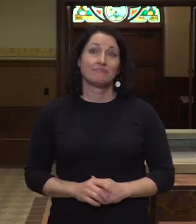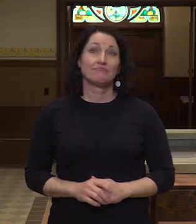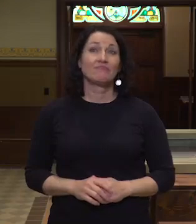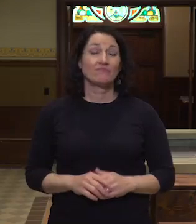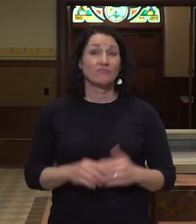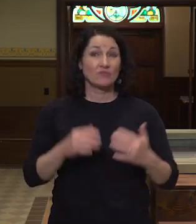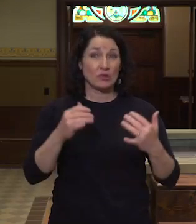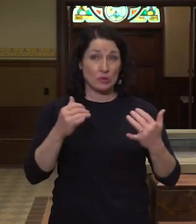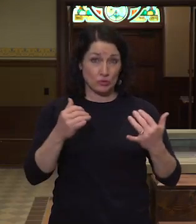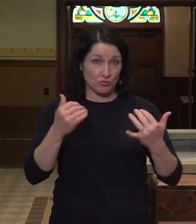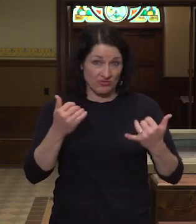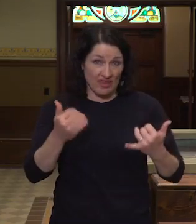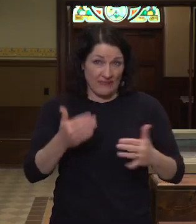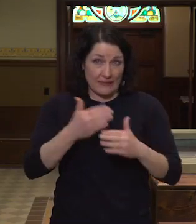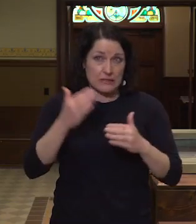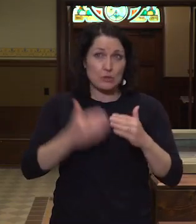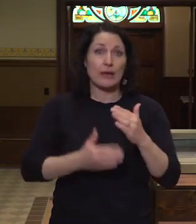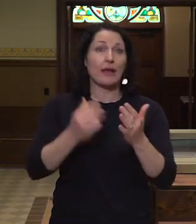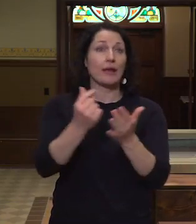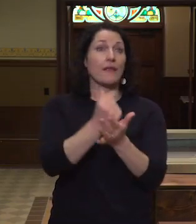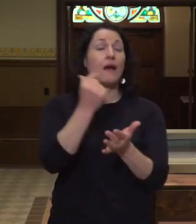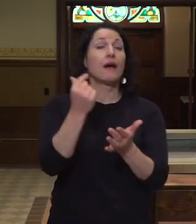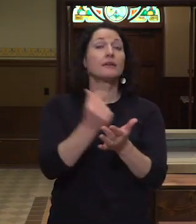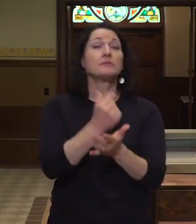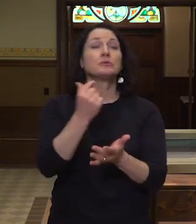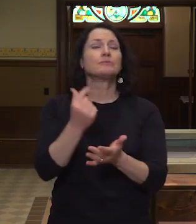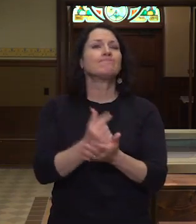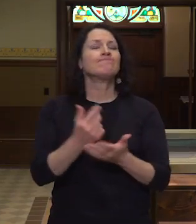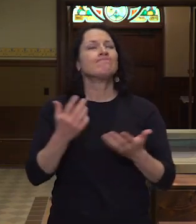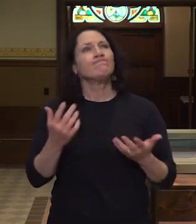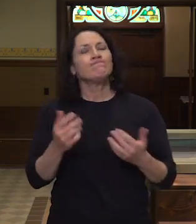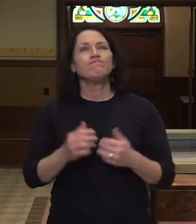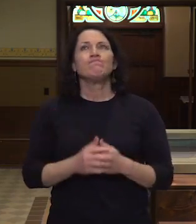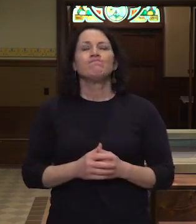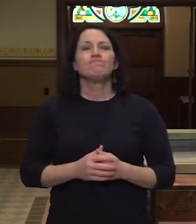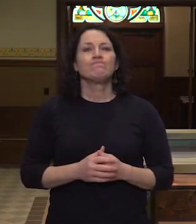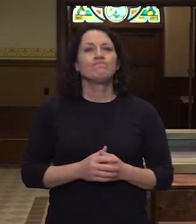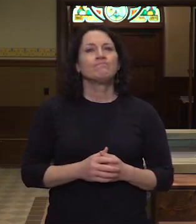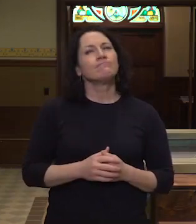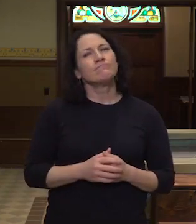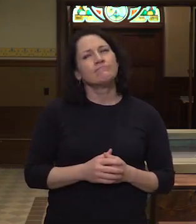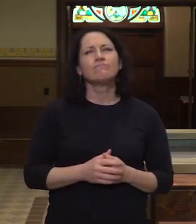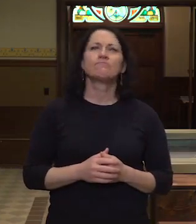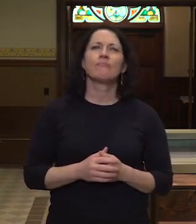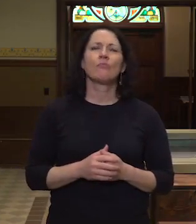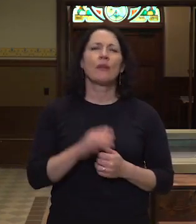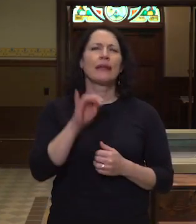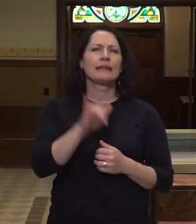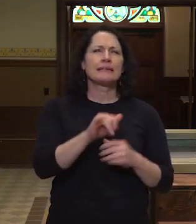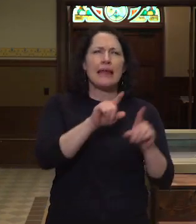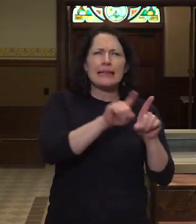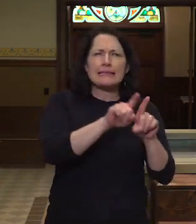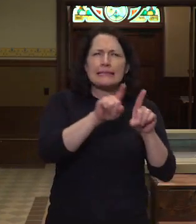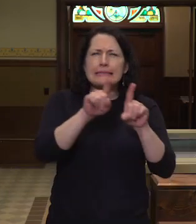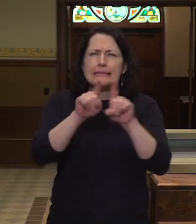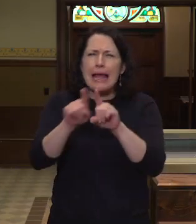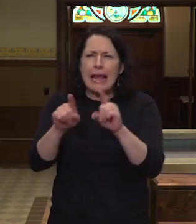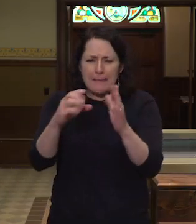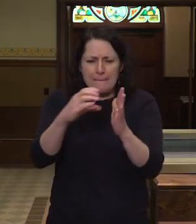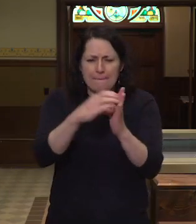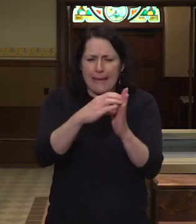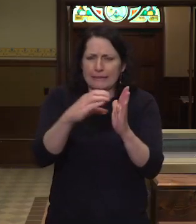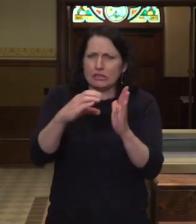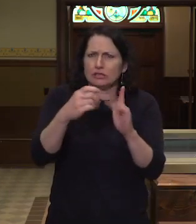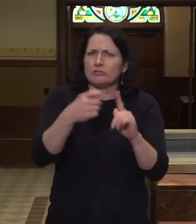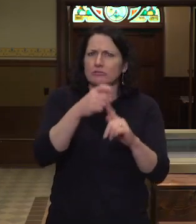So our gospel passage this weekend is taken from the same passage in John's